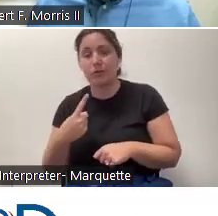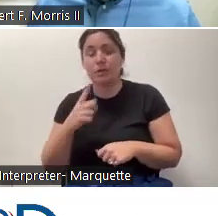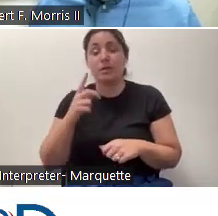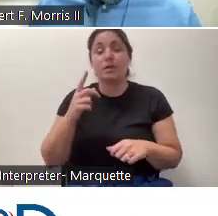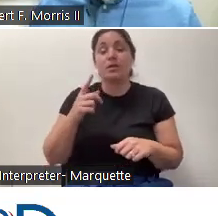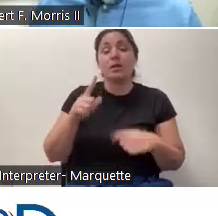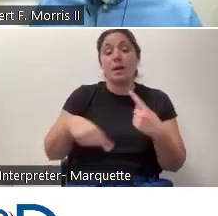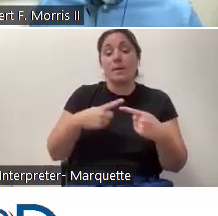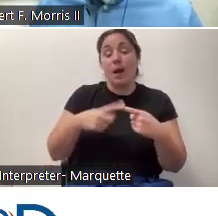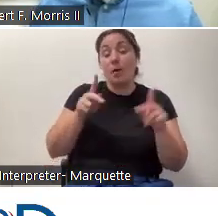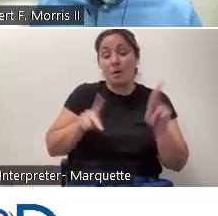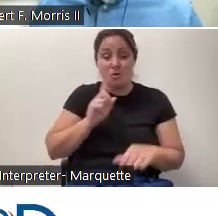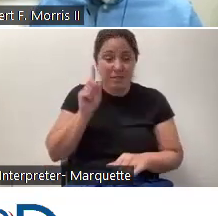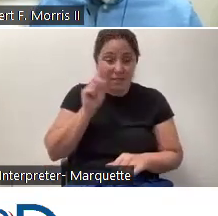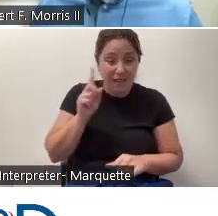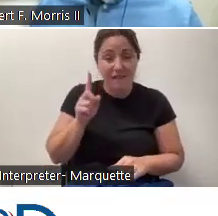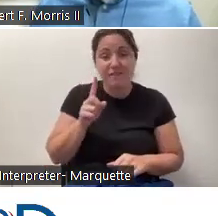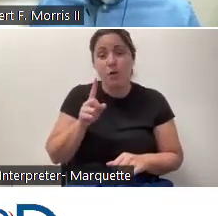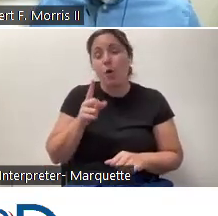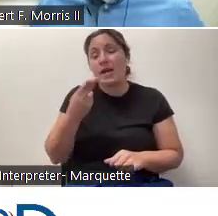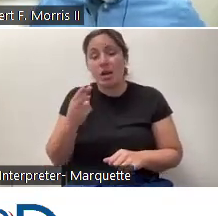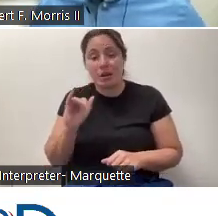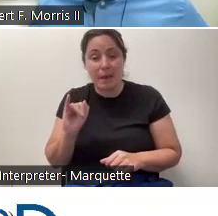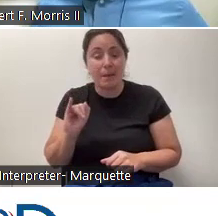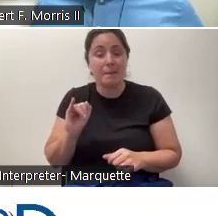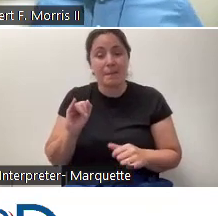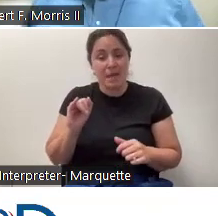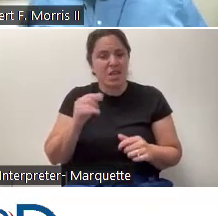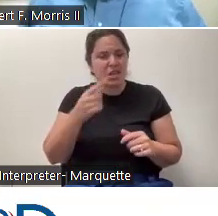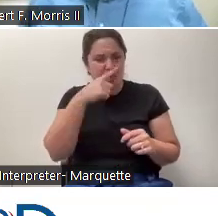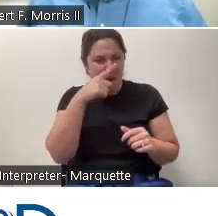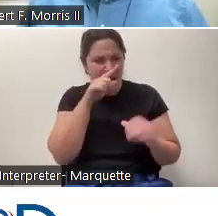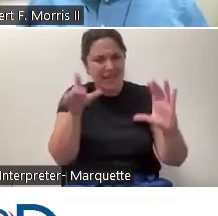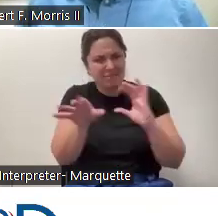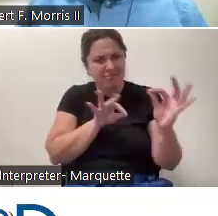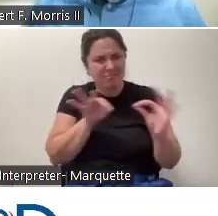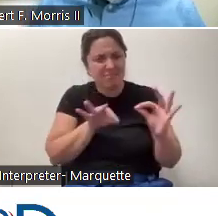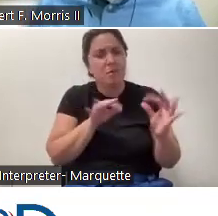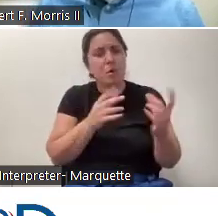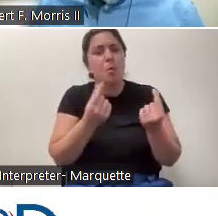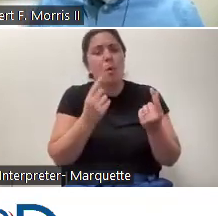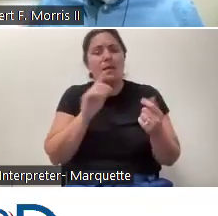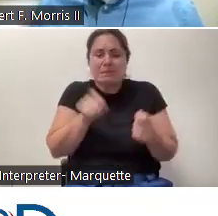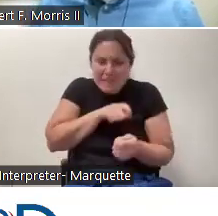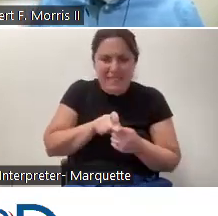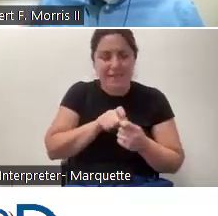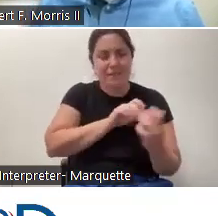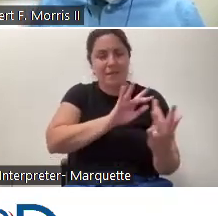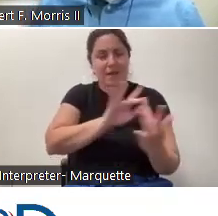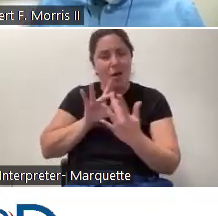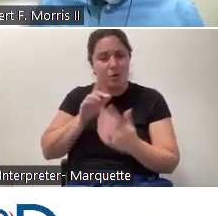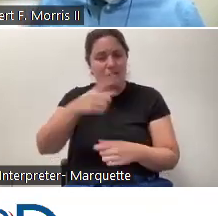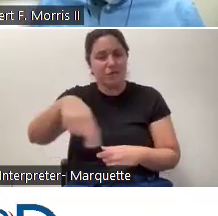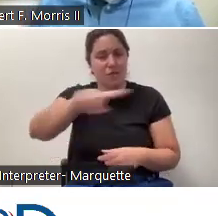people who are deaf or have hearing impairment. Do you mind just kind of reiterating some of the outreach that you have been doing to